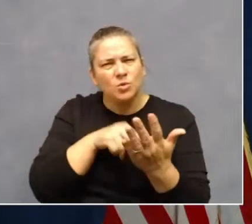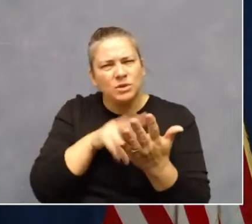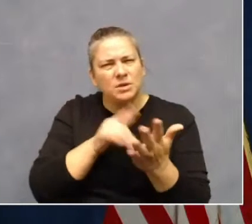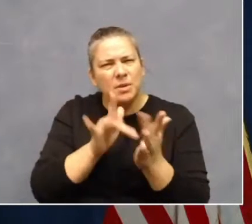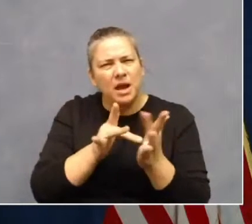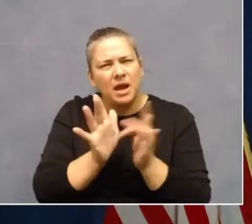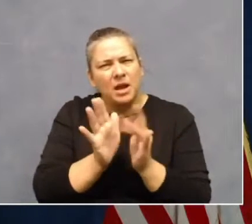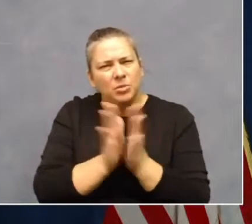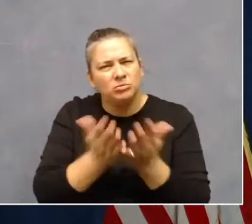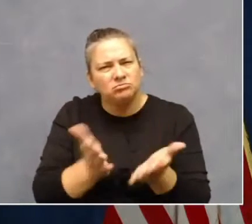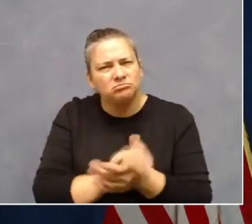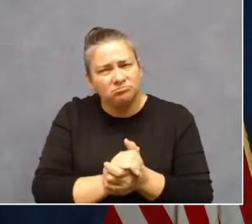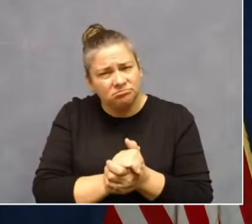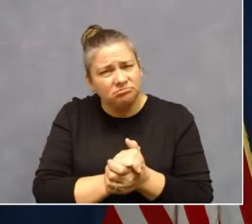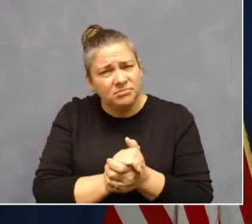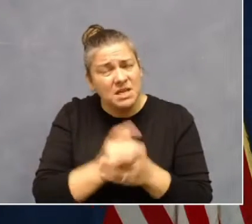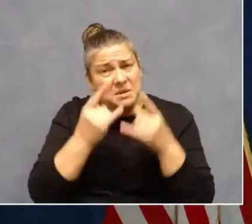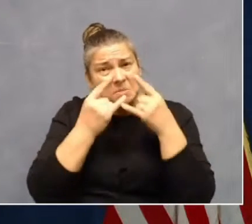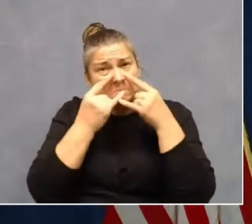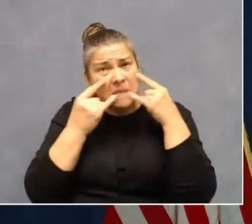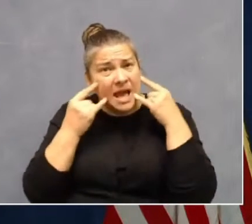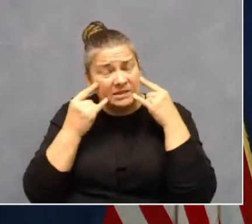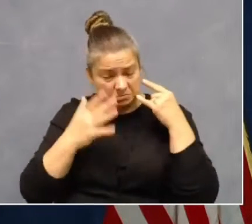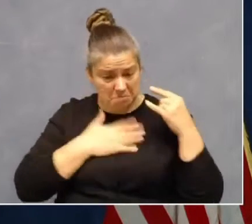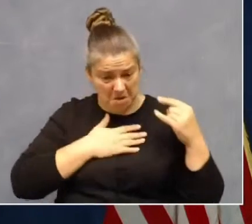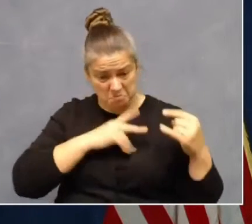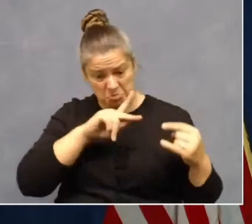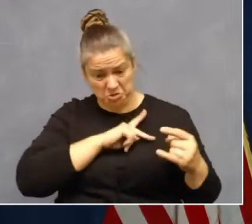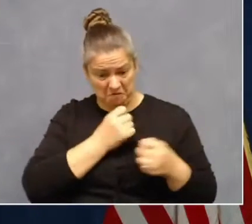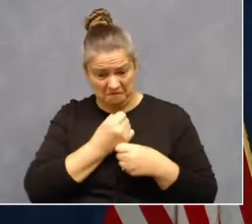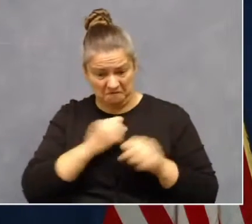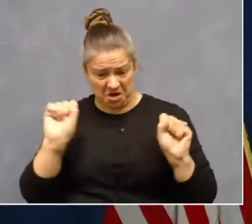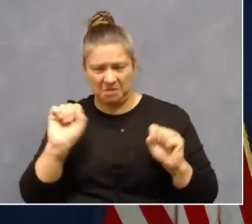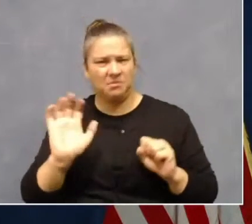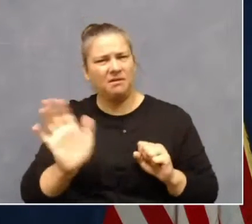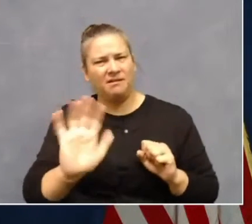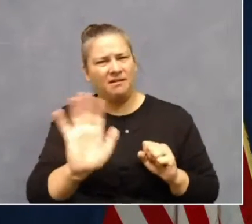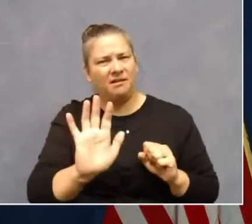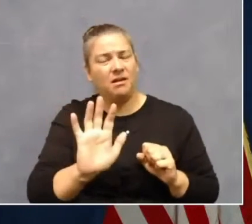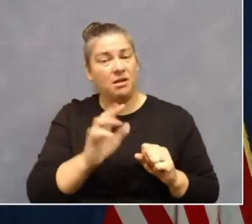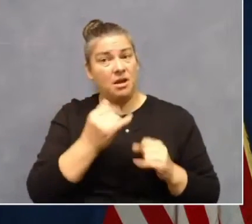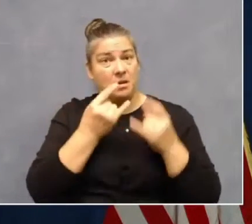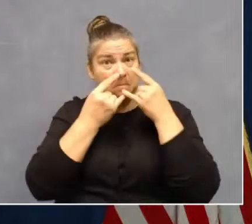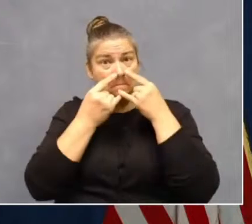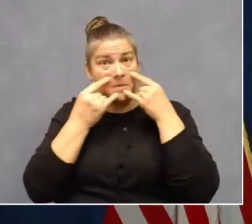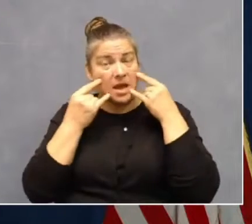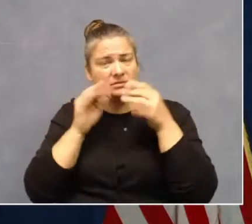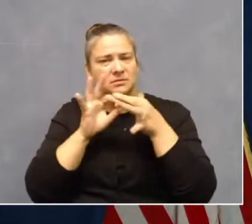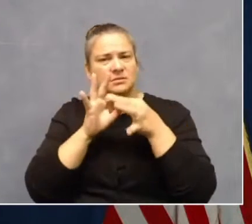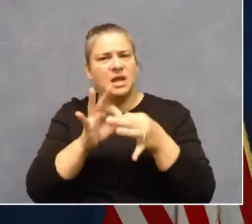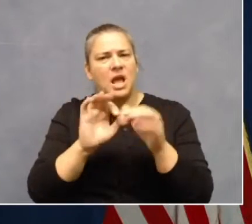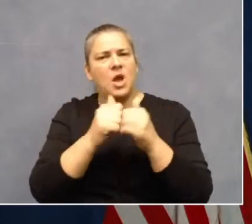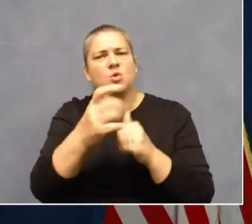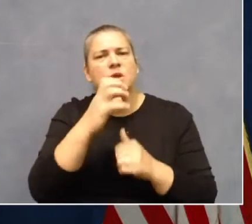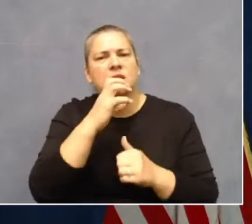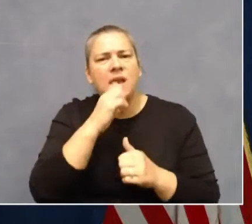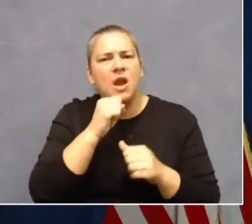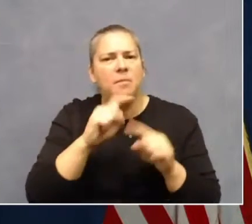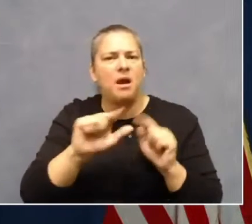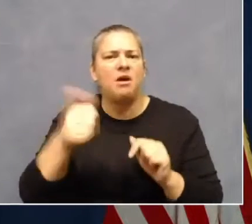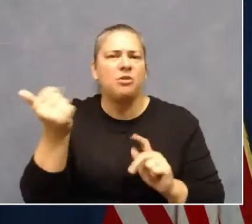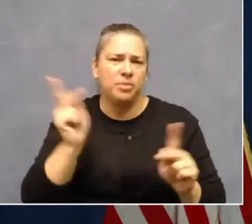Wearing a mask, giving a statement about your own personal freedom, it's about how much you care about somebody else. And please don't be a person